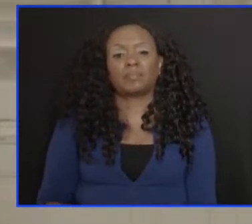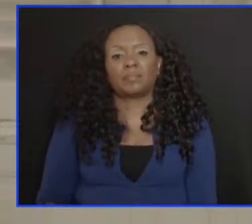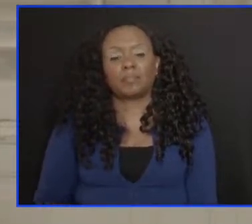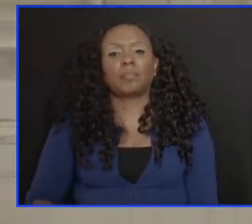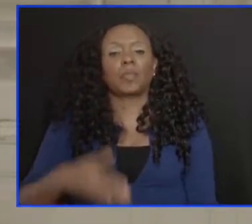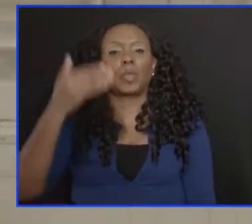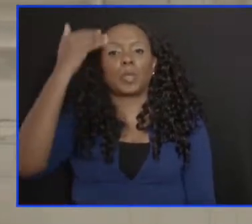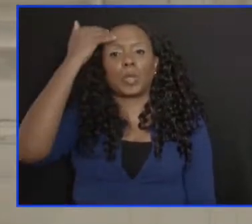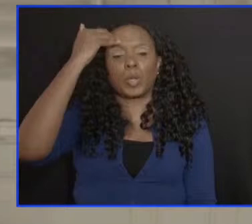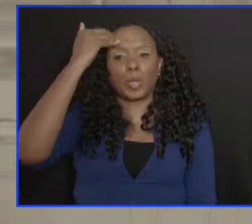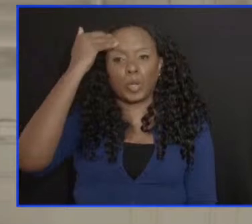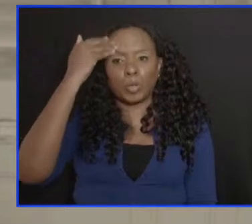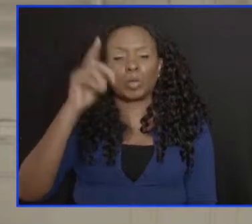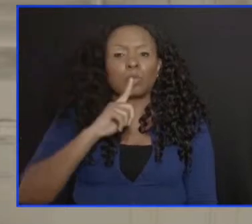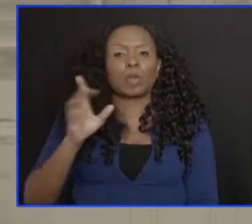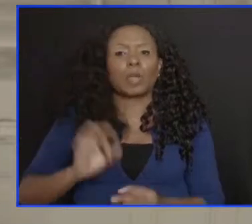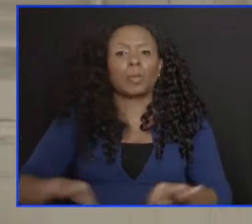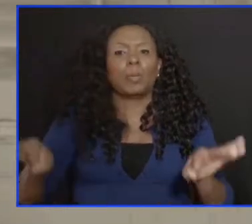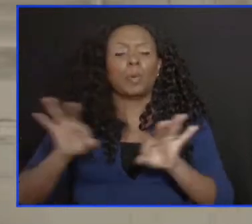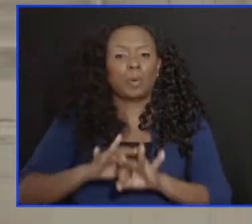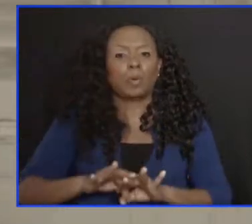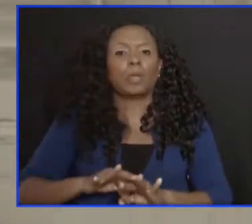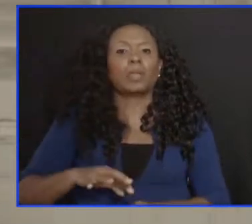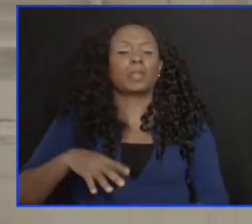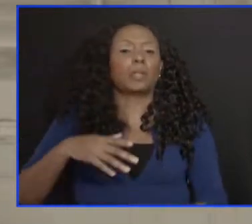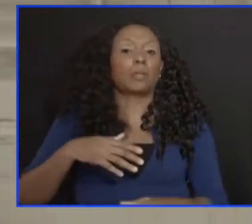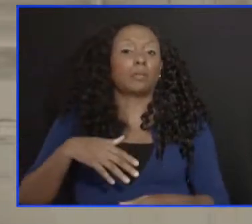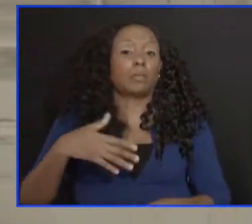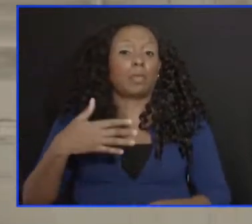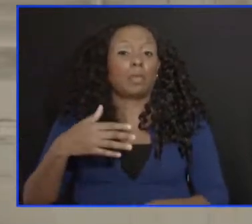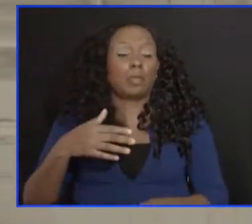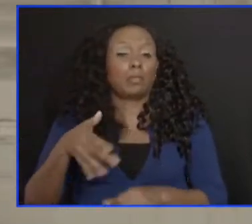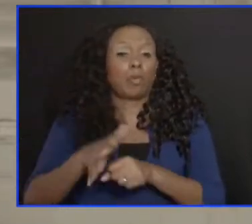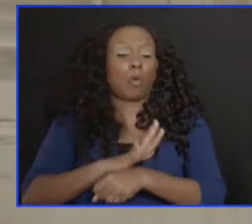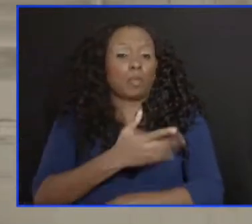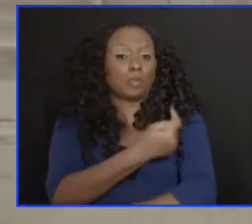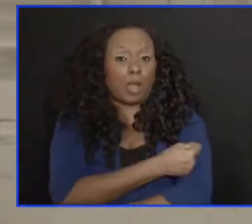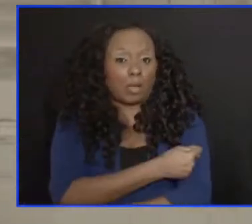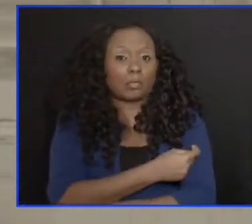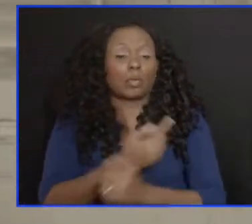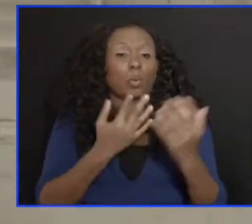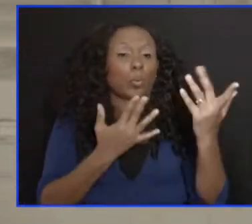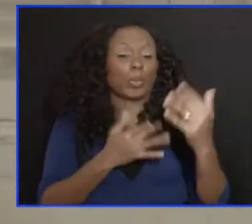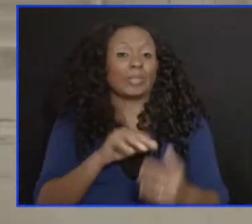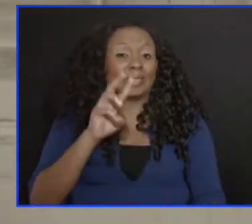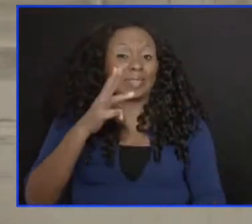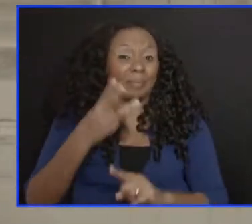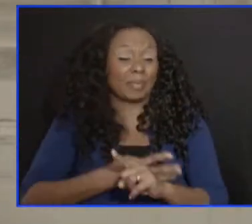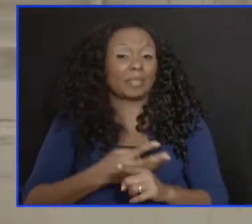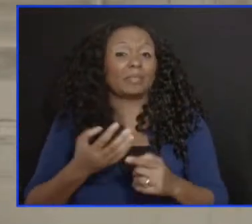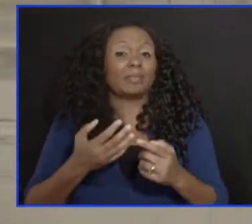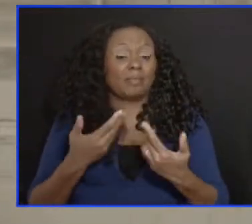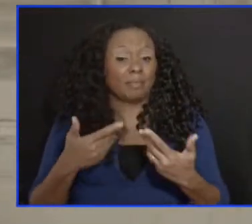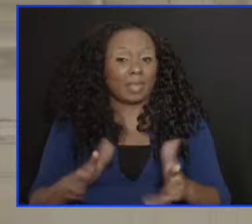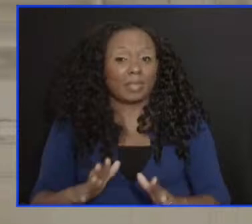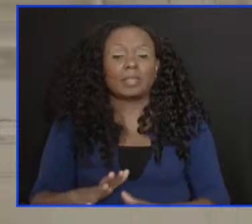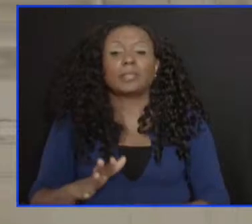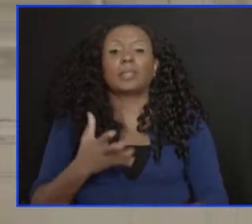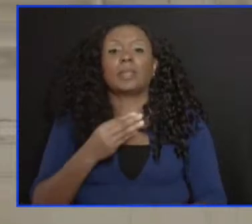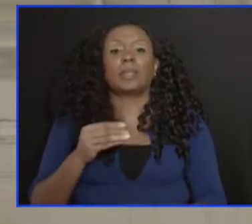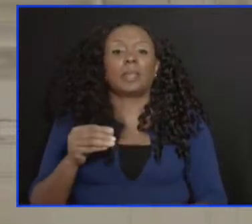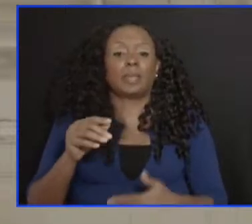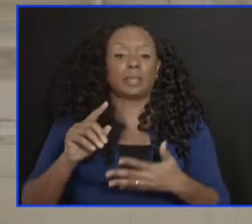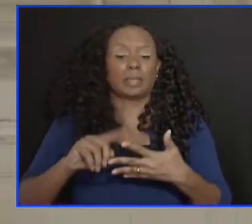vaccination. So this brings the importance of the boosters in that particular population. I would say that for those individuals who've died within